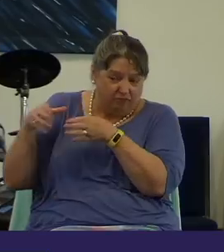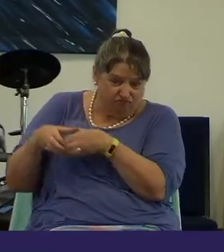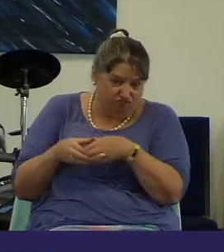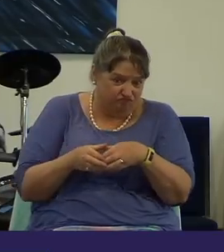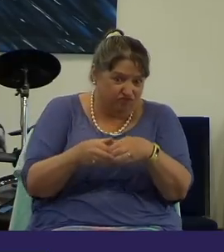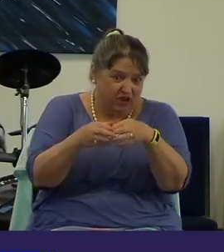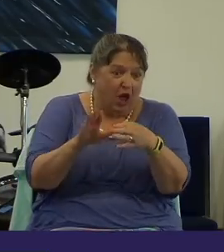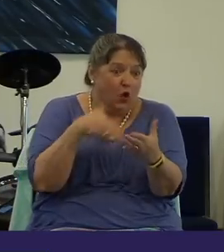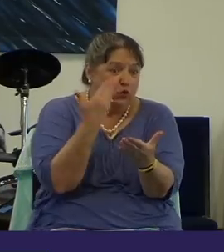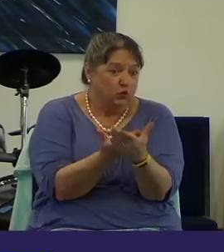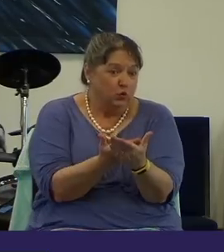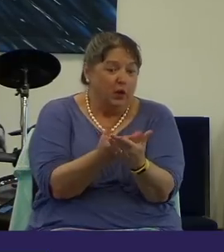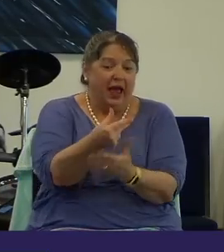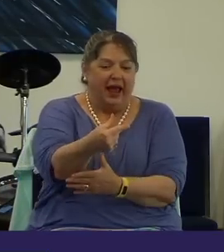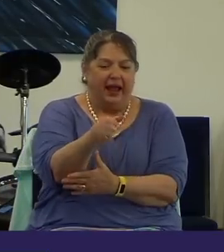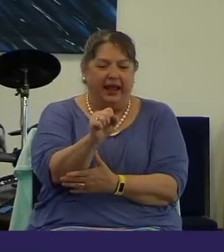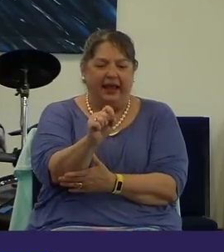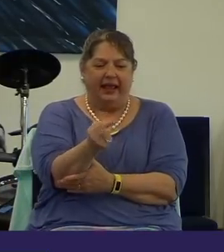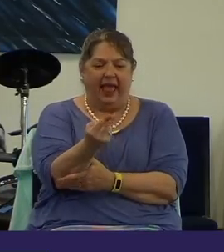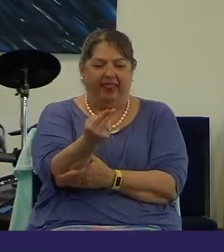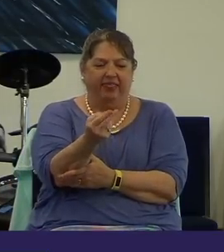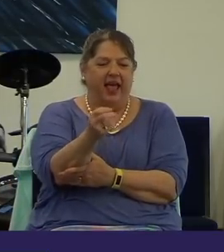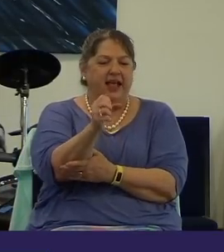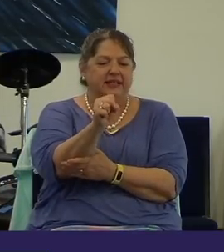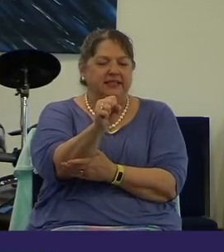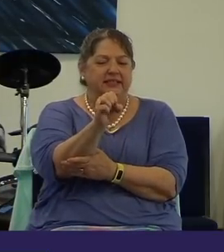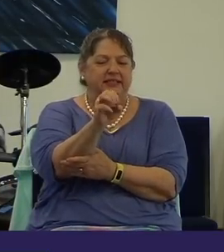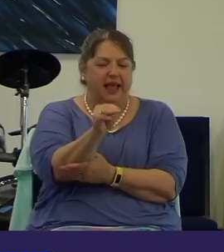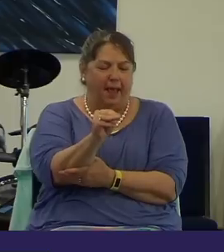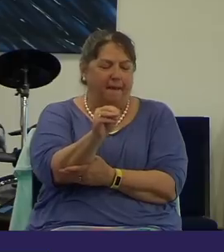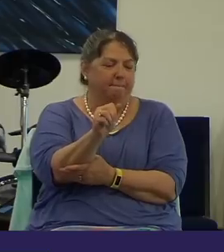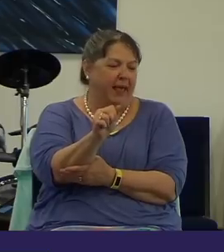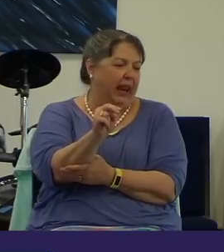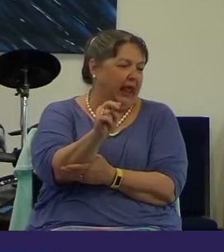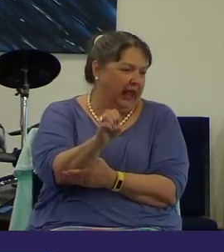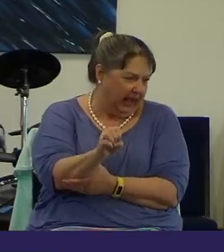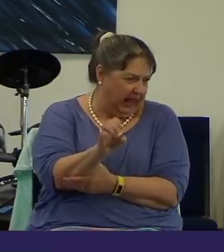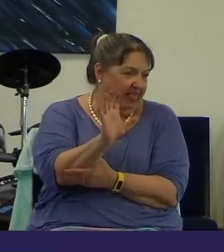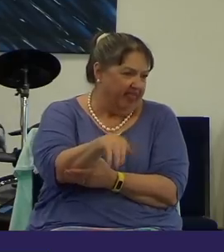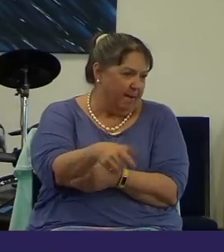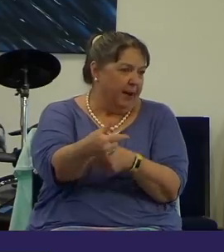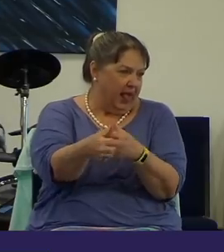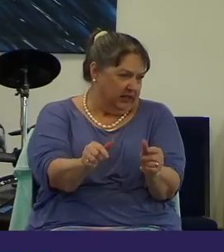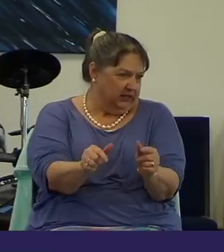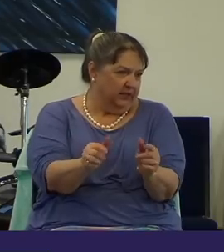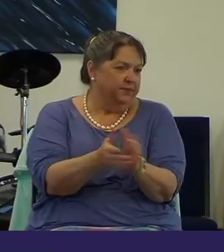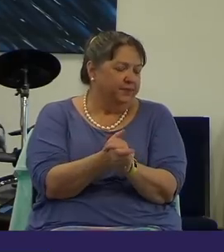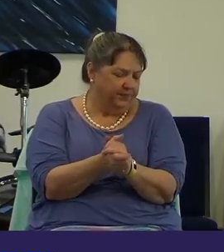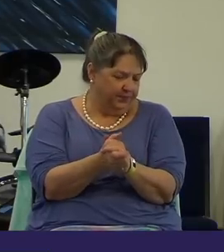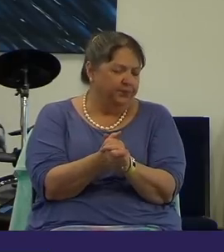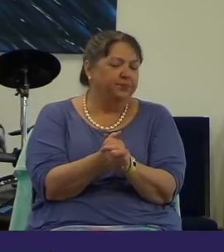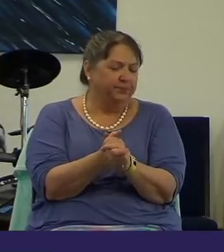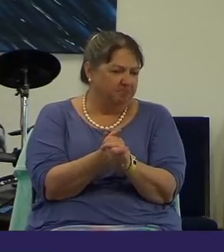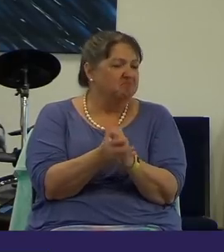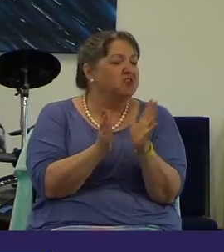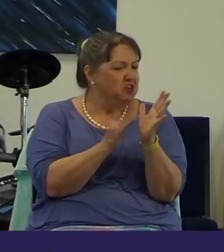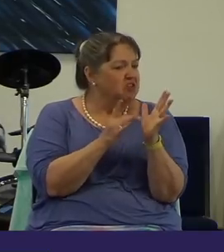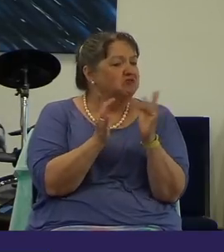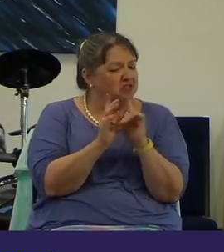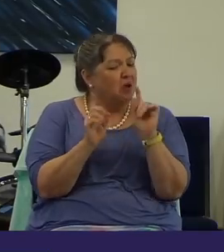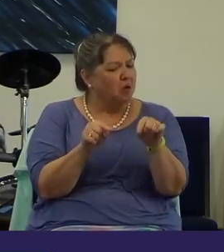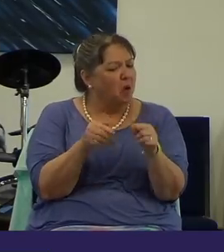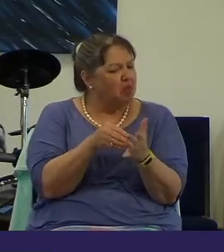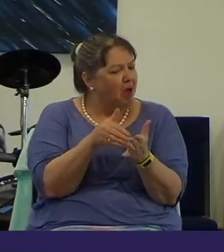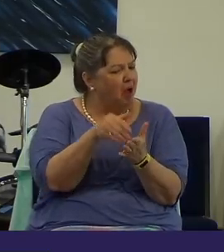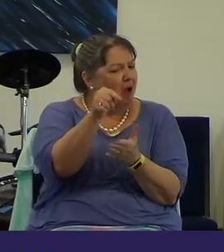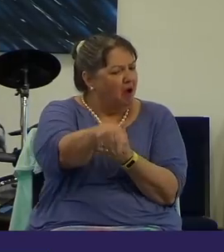And the Garden of Gethsemane was an awesome garden in that it was the place where Jesus often went, and he sat with his disciples